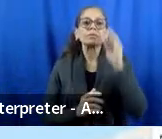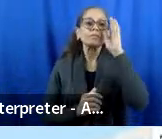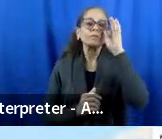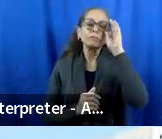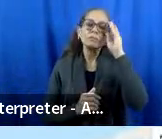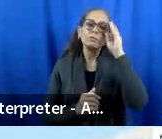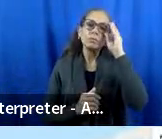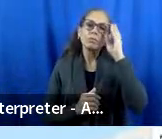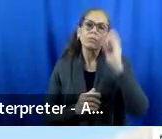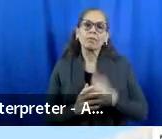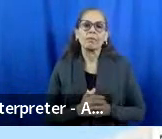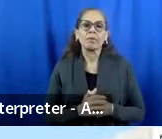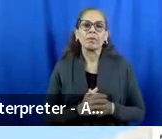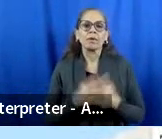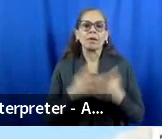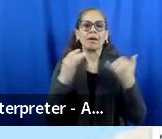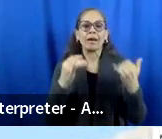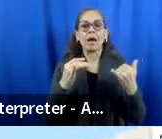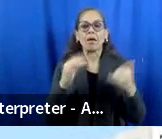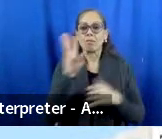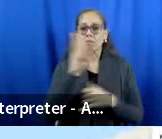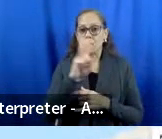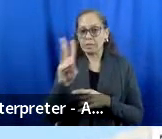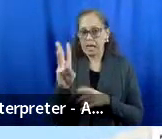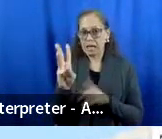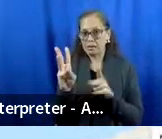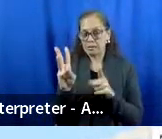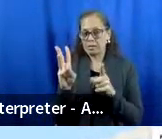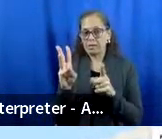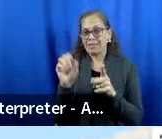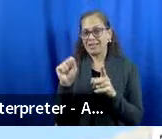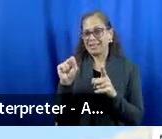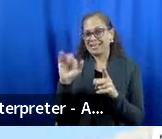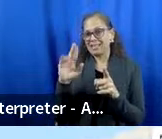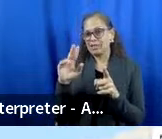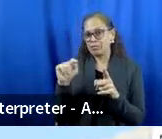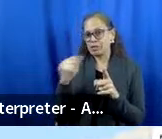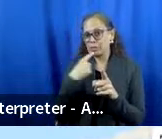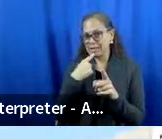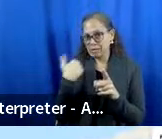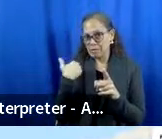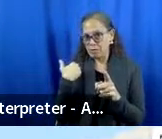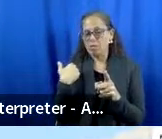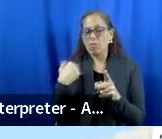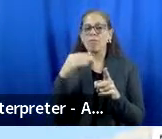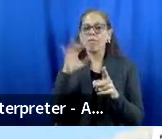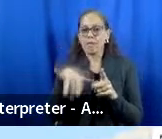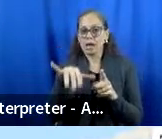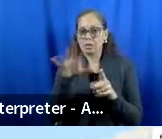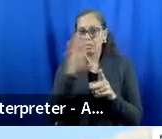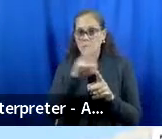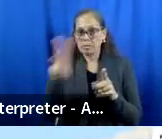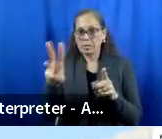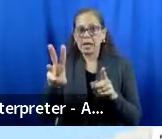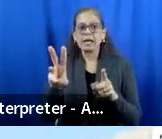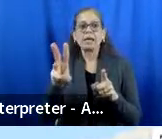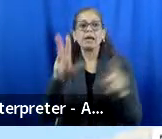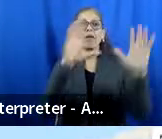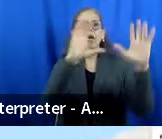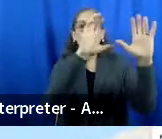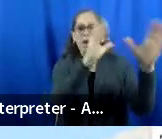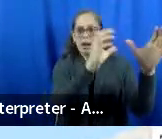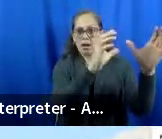So you can see I'm now back at the website that Sarit was walking us through earlier, and I'm under the category